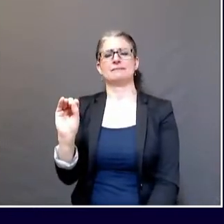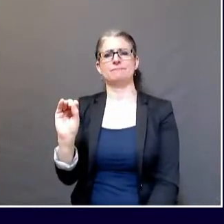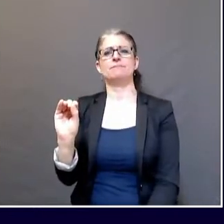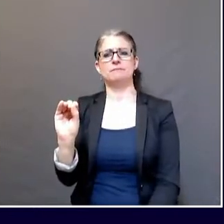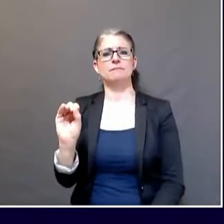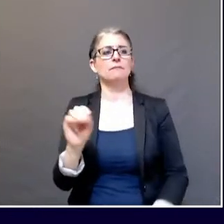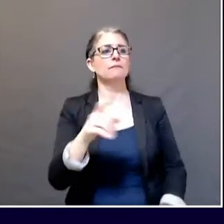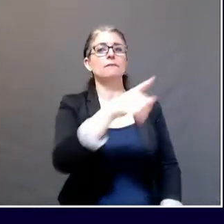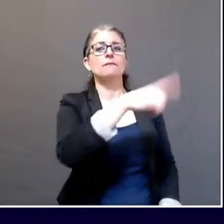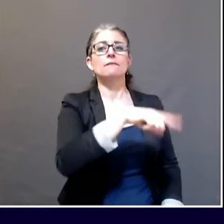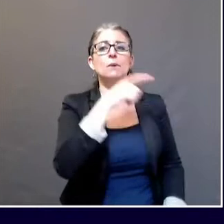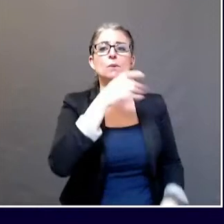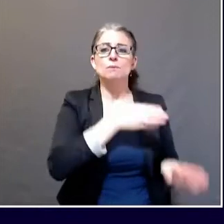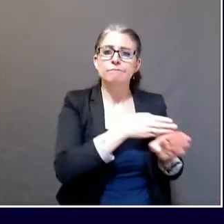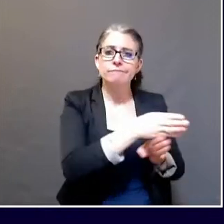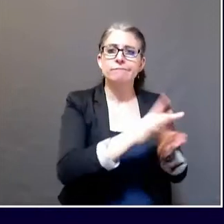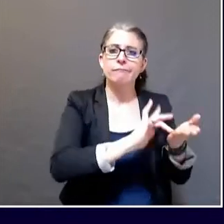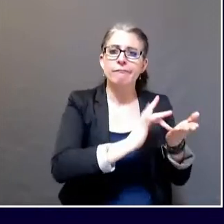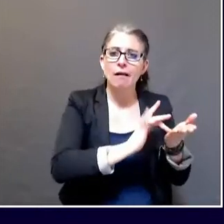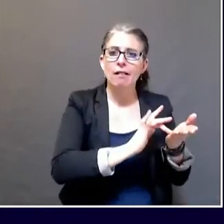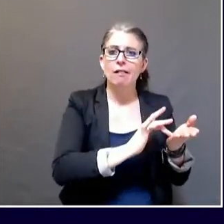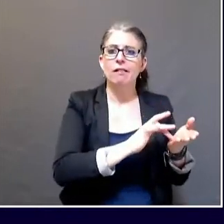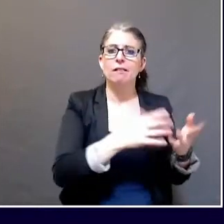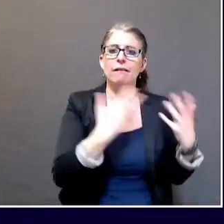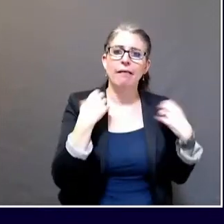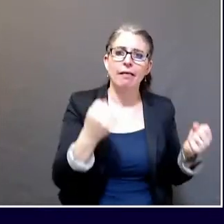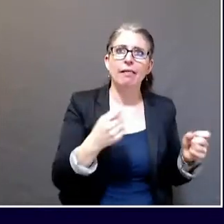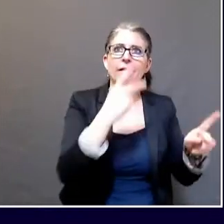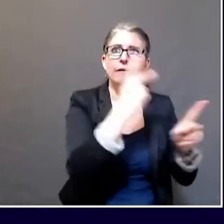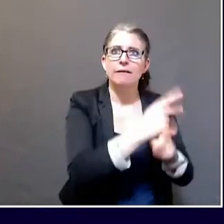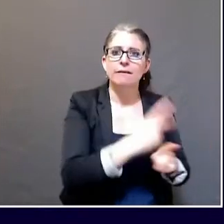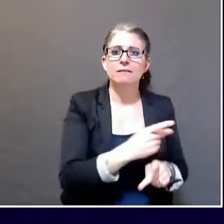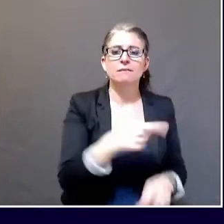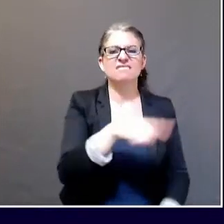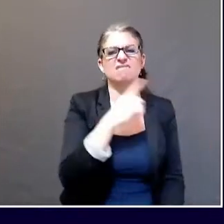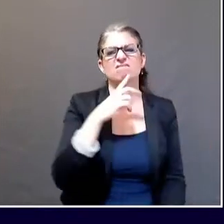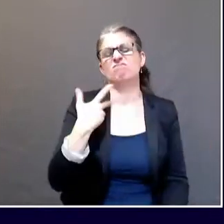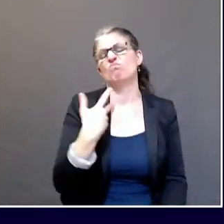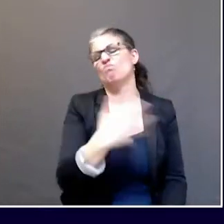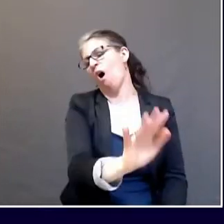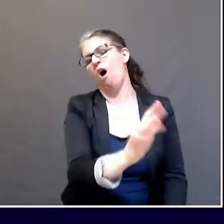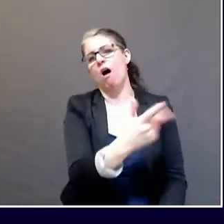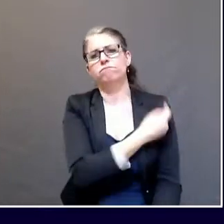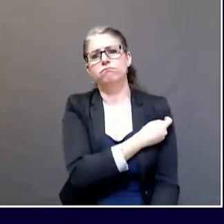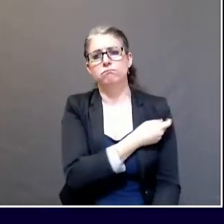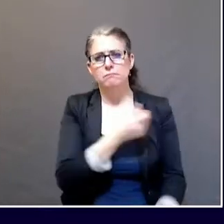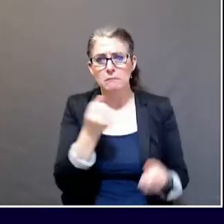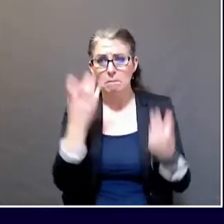the vaccine? And also, do hospitals require their staff to be vaccinated?